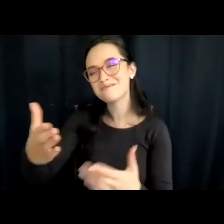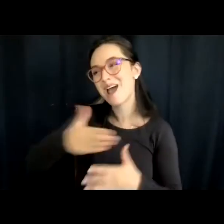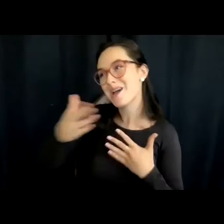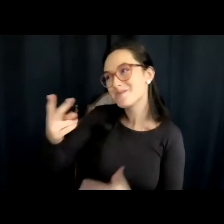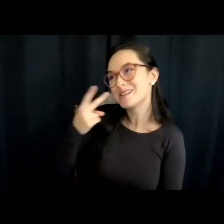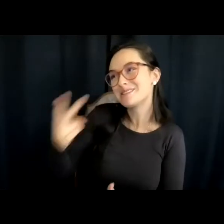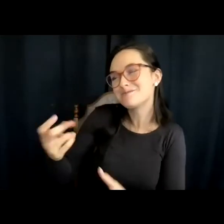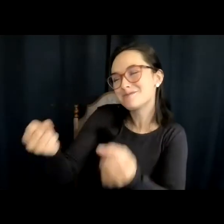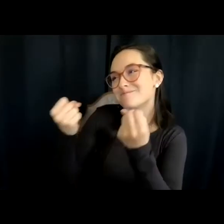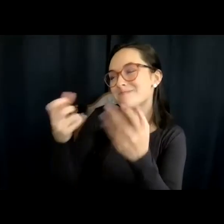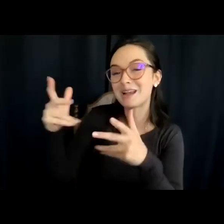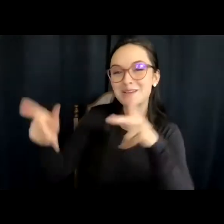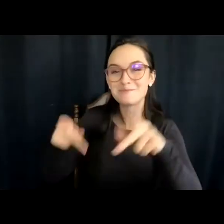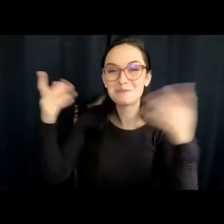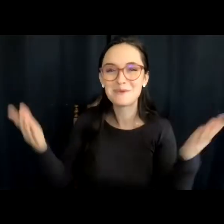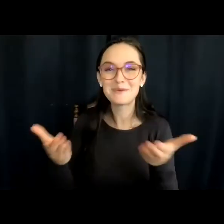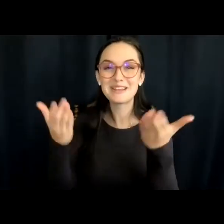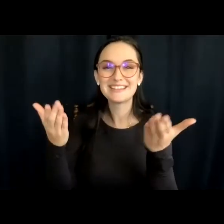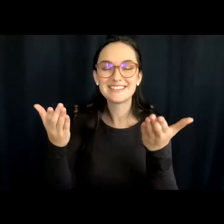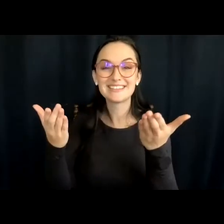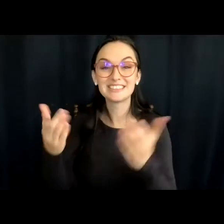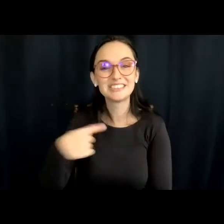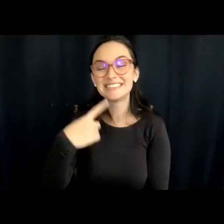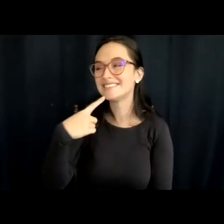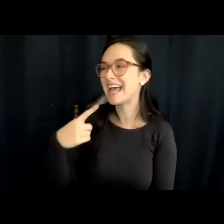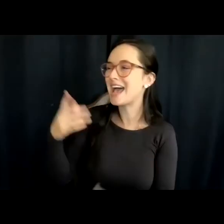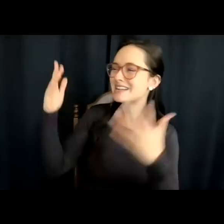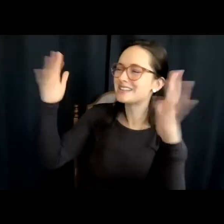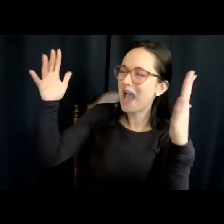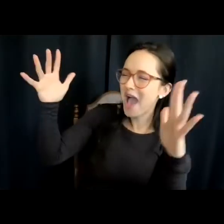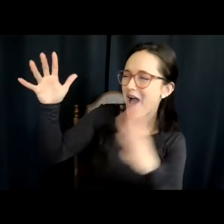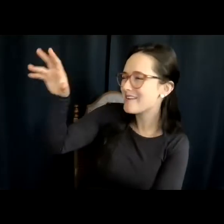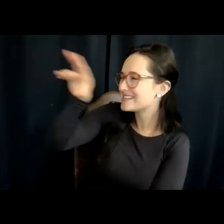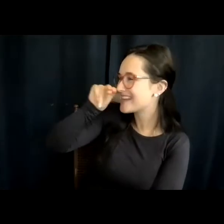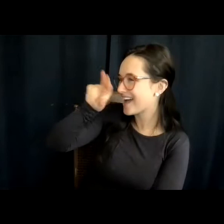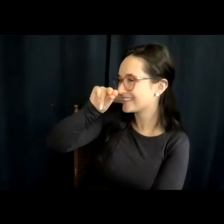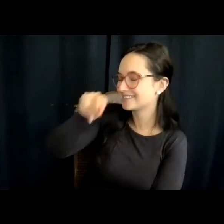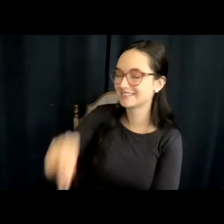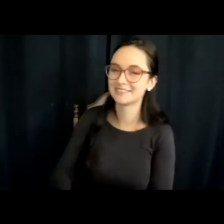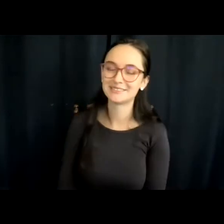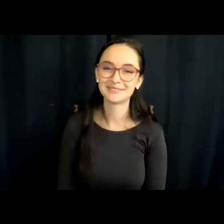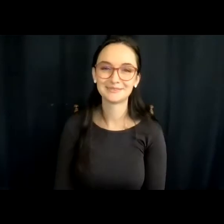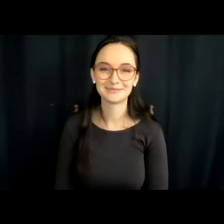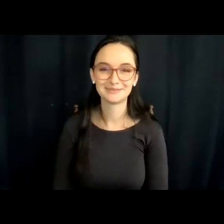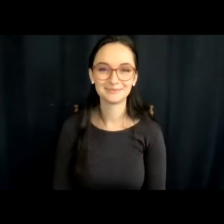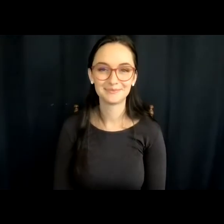many Oregon fans on campus. She called out, "Go Ducks!"